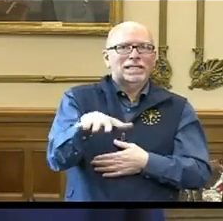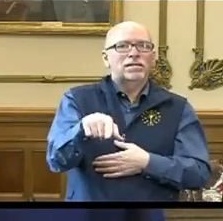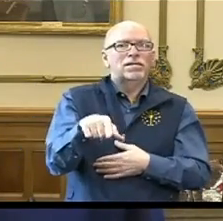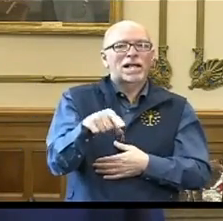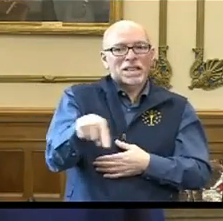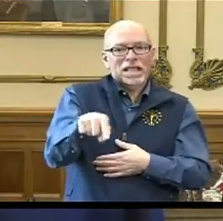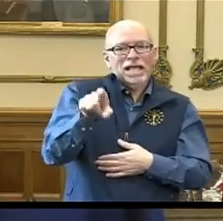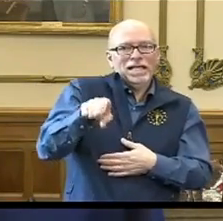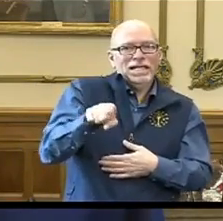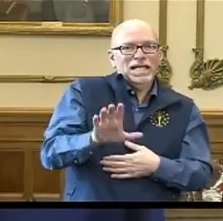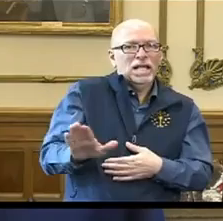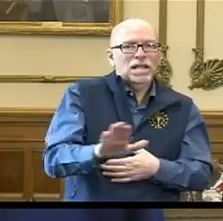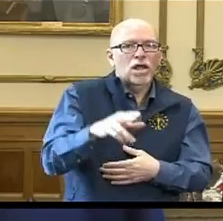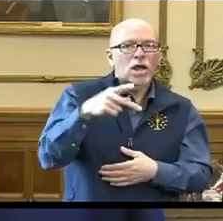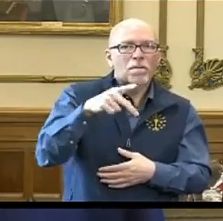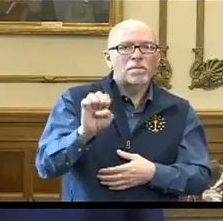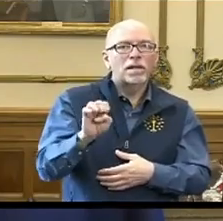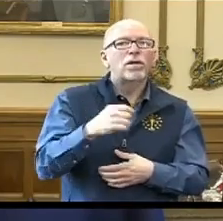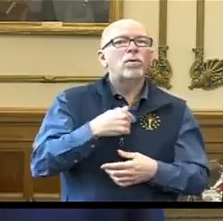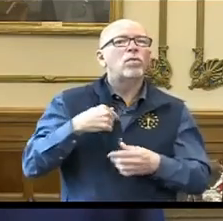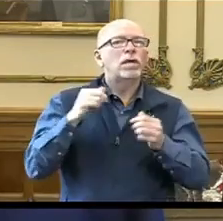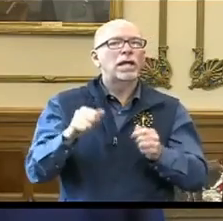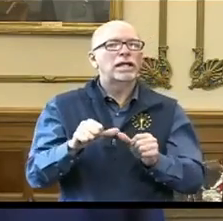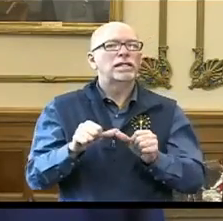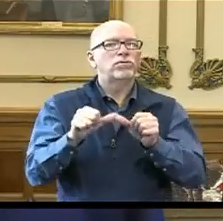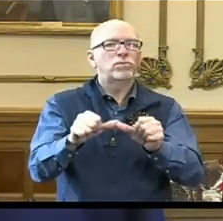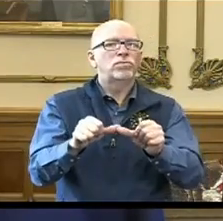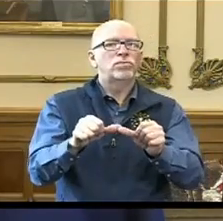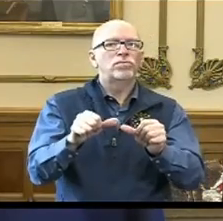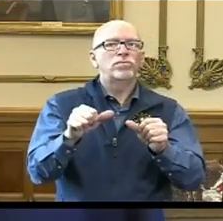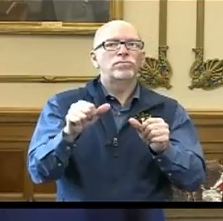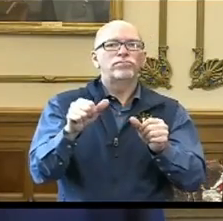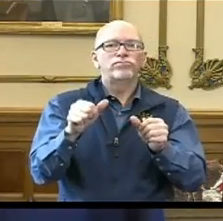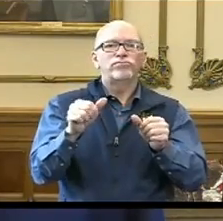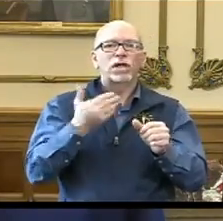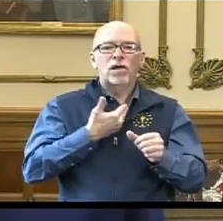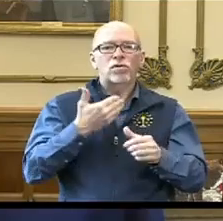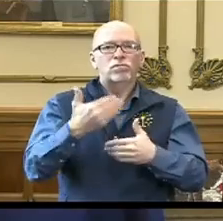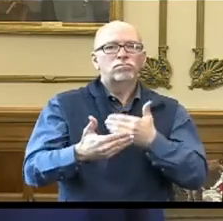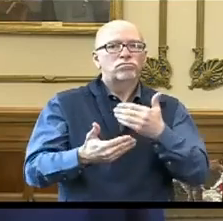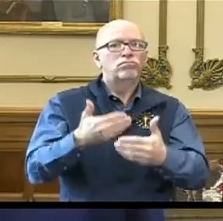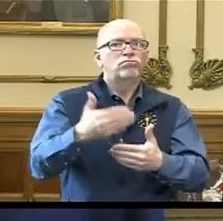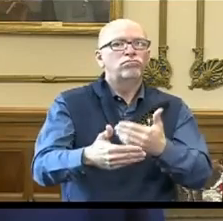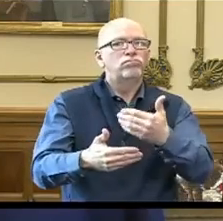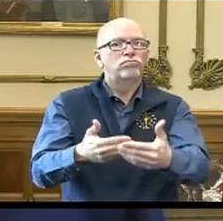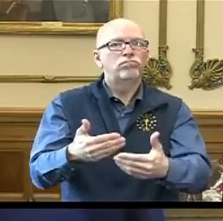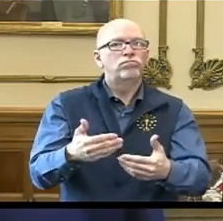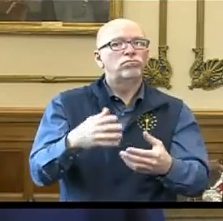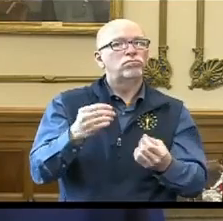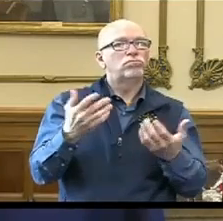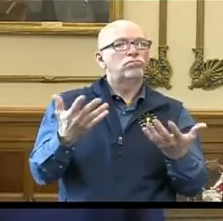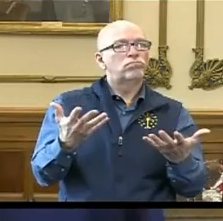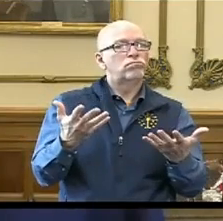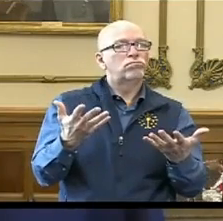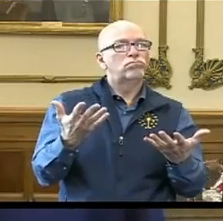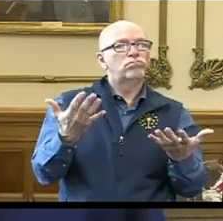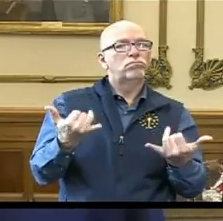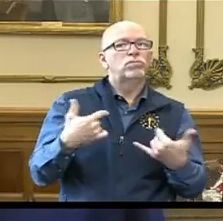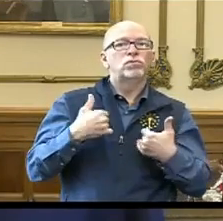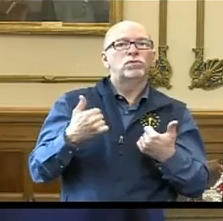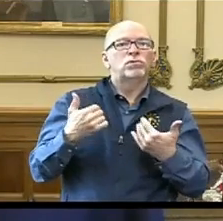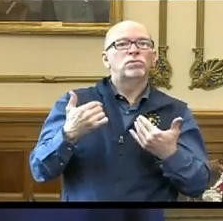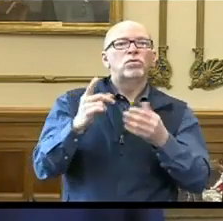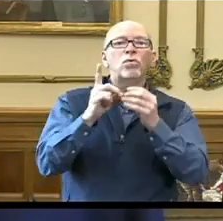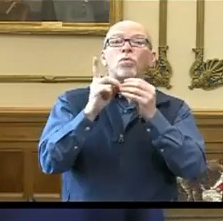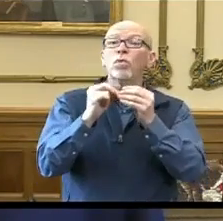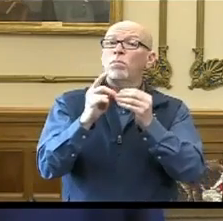their PPE so that we continue down this path of progress. And with that, I would like to give one